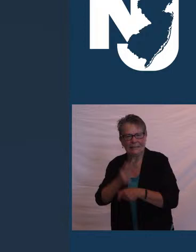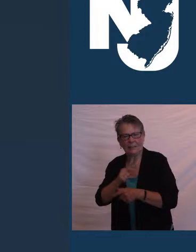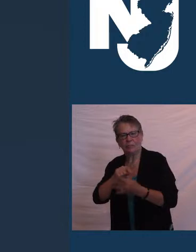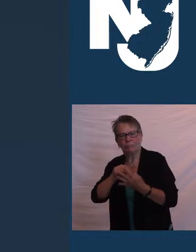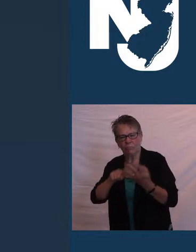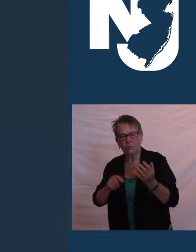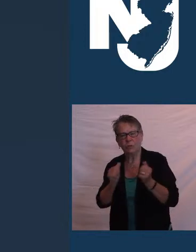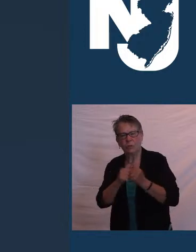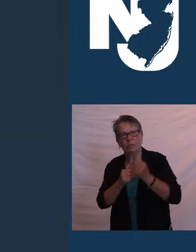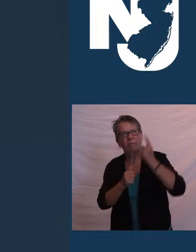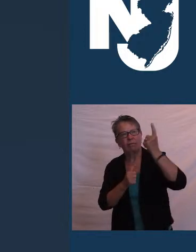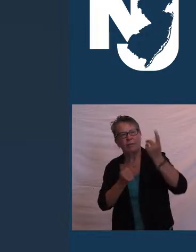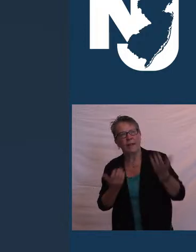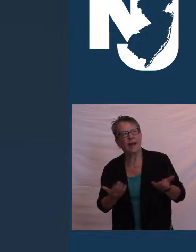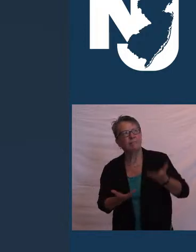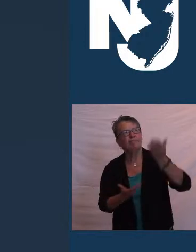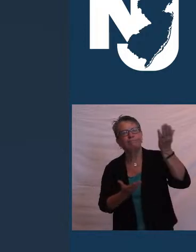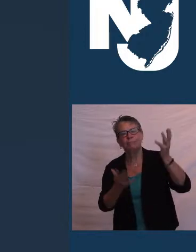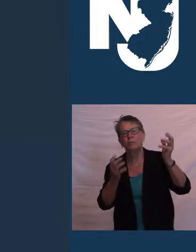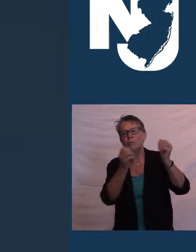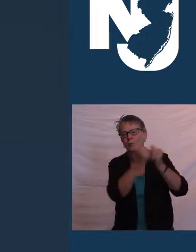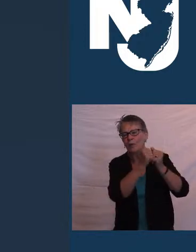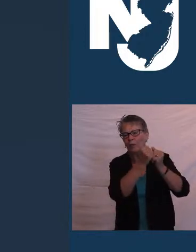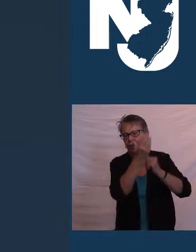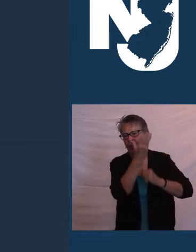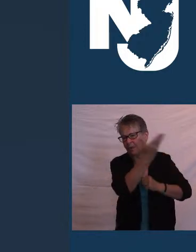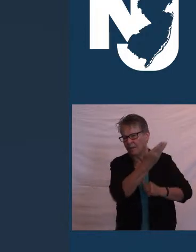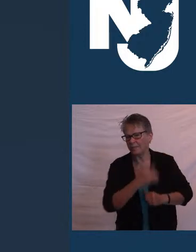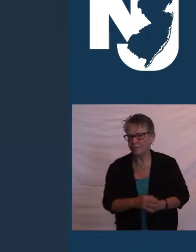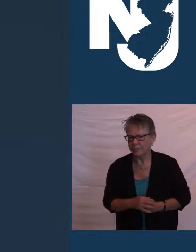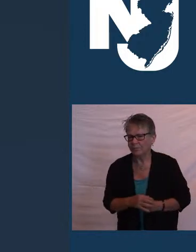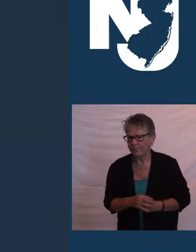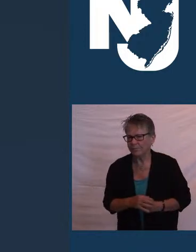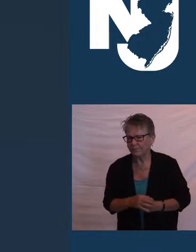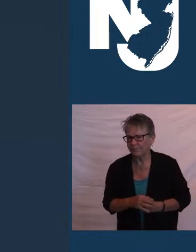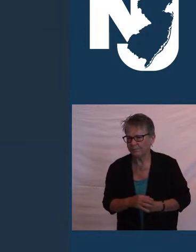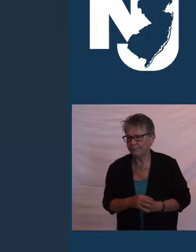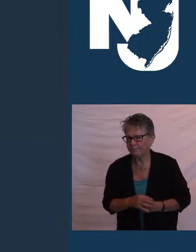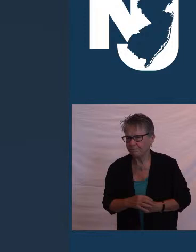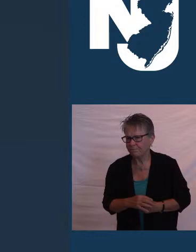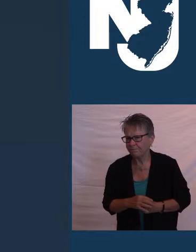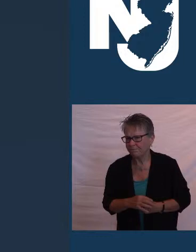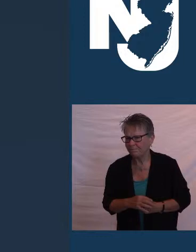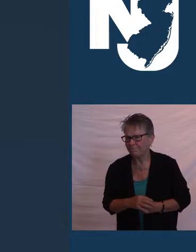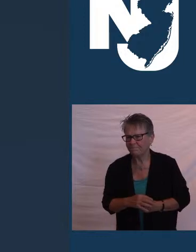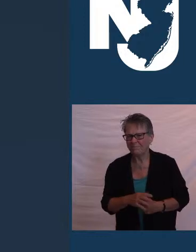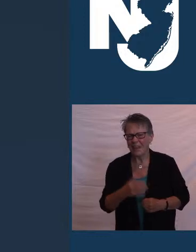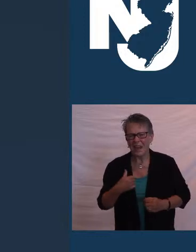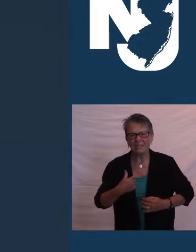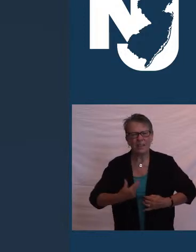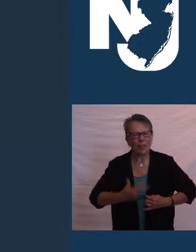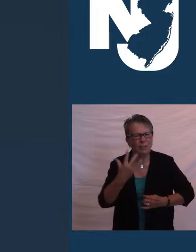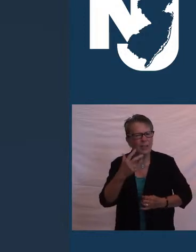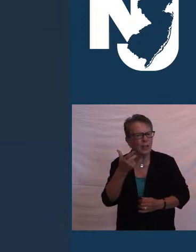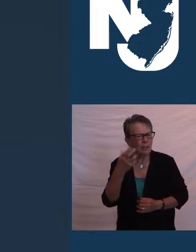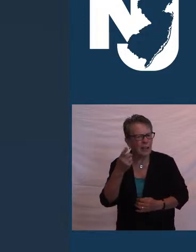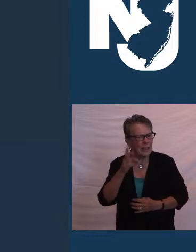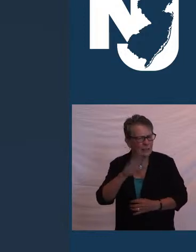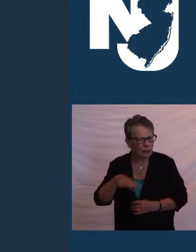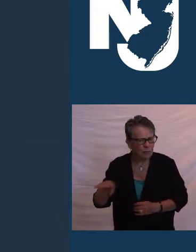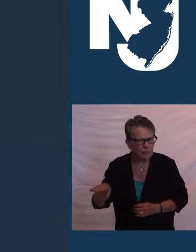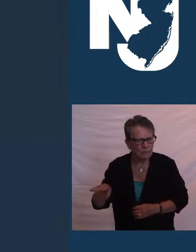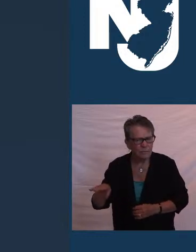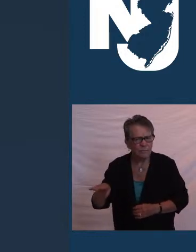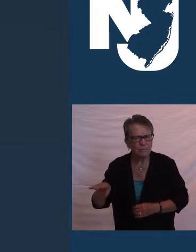she left behind her daughter, Jessica, and her grandchildren, Tobias, Caleb, and Evelyn. She's also survived by her brothers,